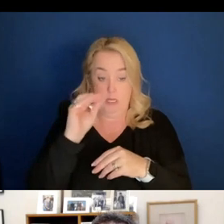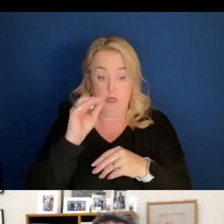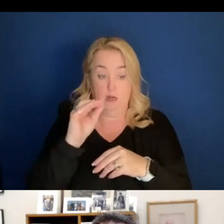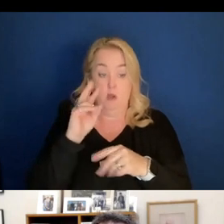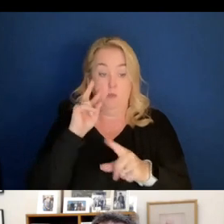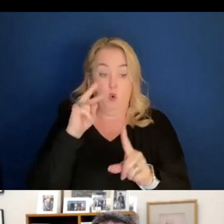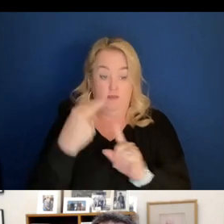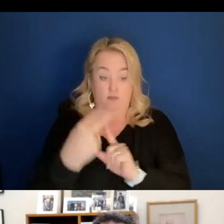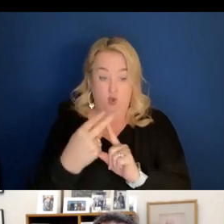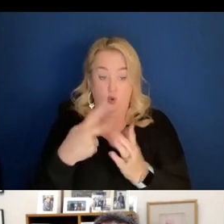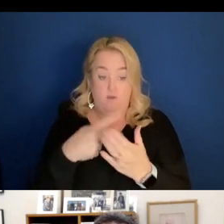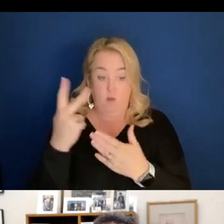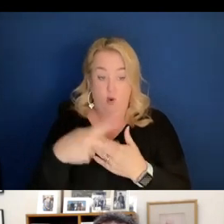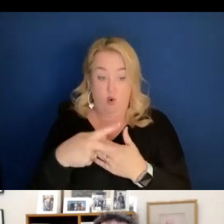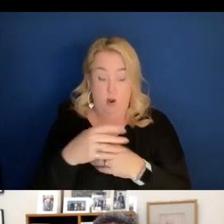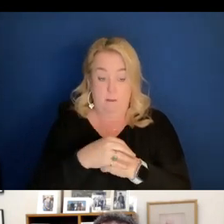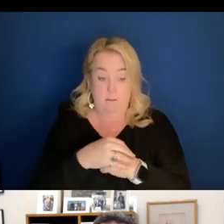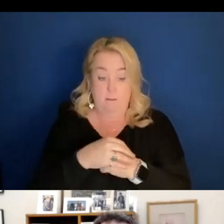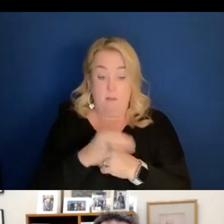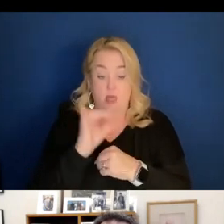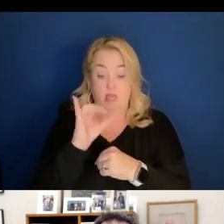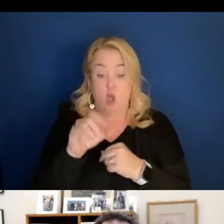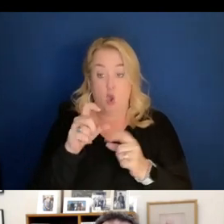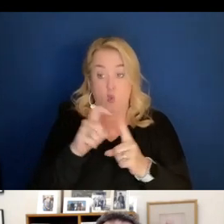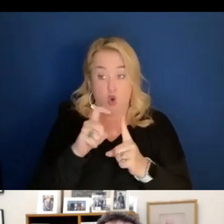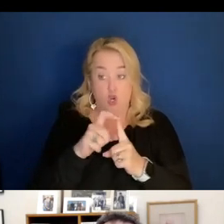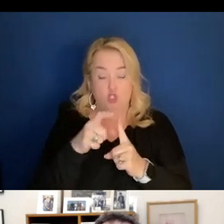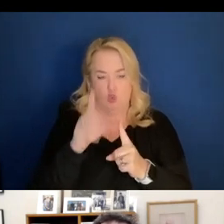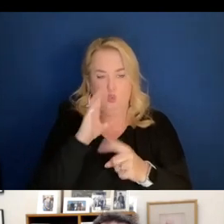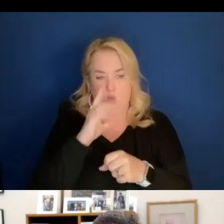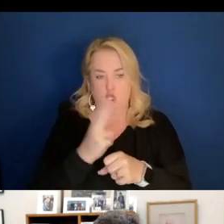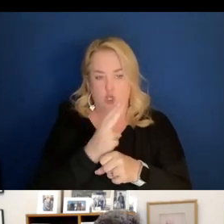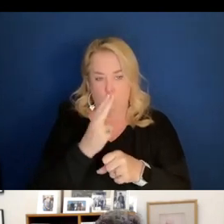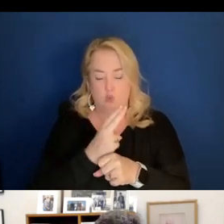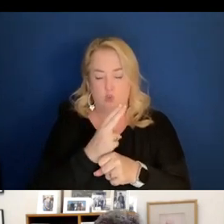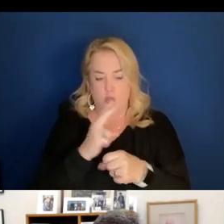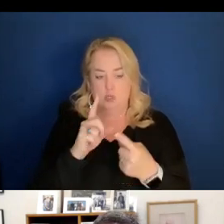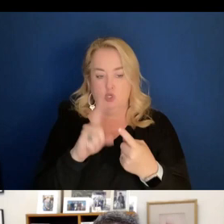And again, these are the words, in fact, that you're going to use